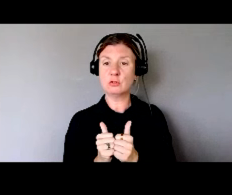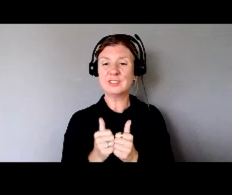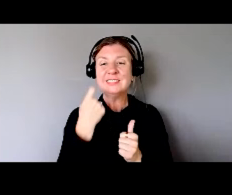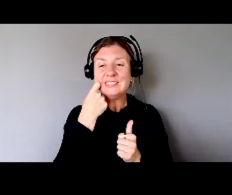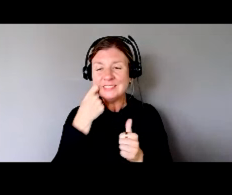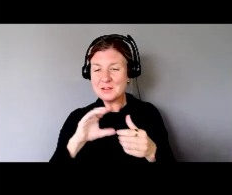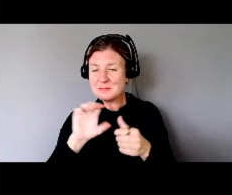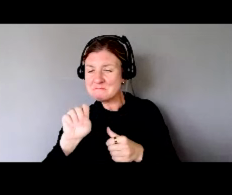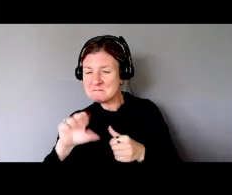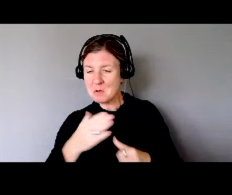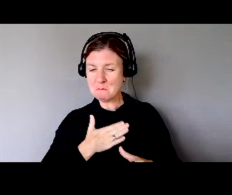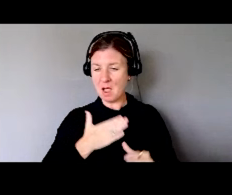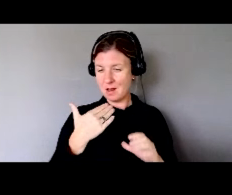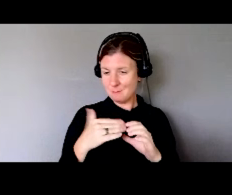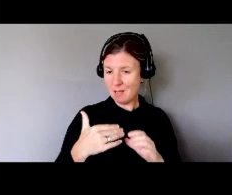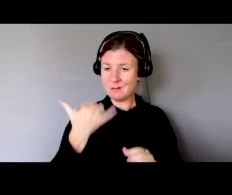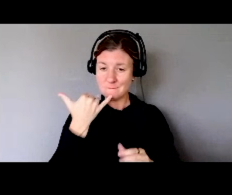presentation.